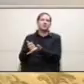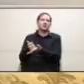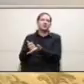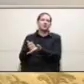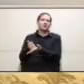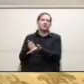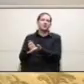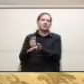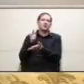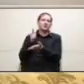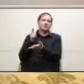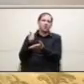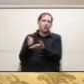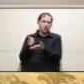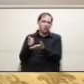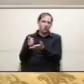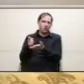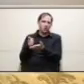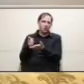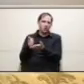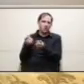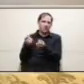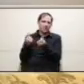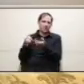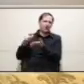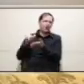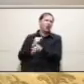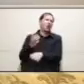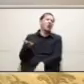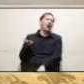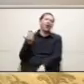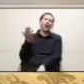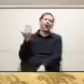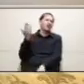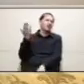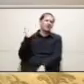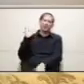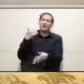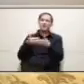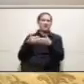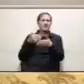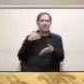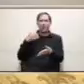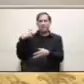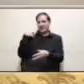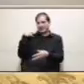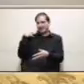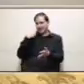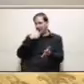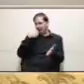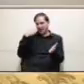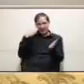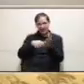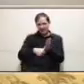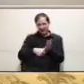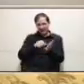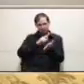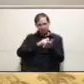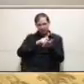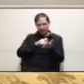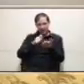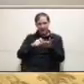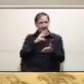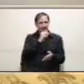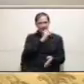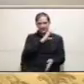discretionary implementation of the financial recovery plan. Long time ago, before even the minister wrote to the Premier and the MEC for Finance